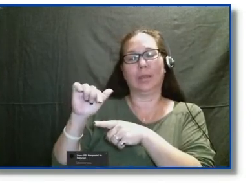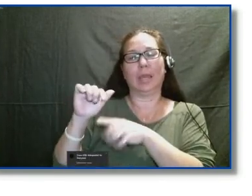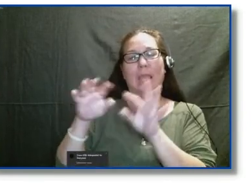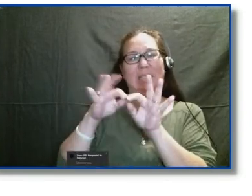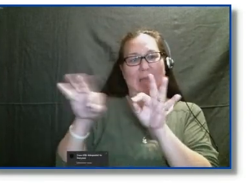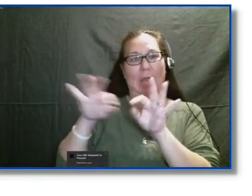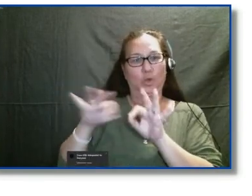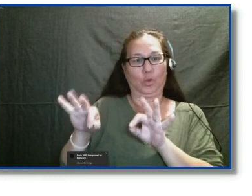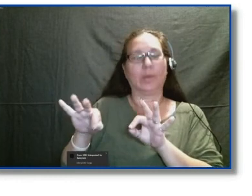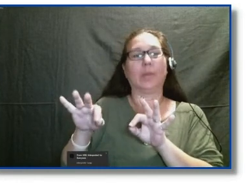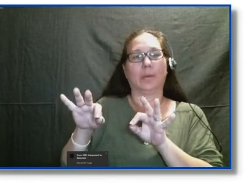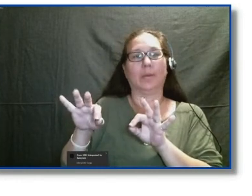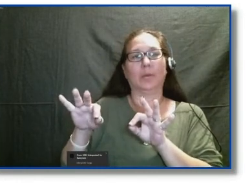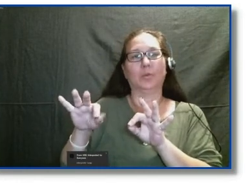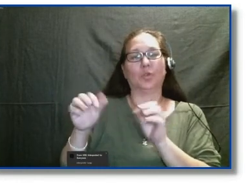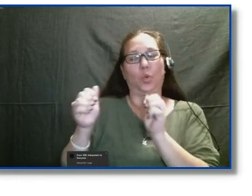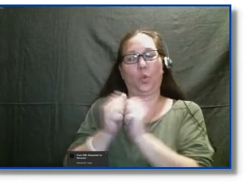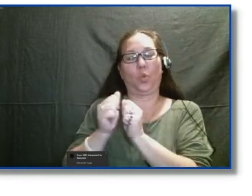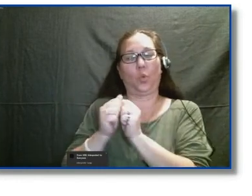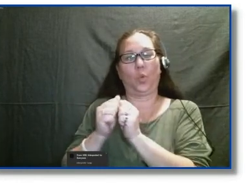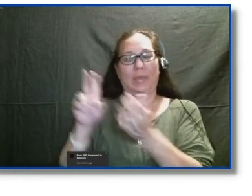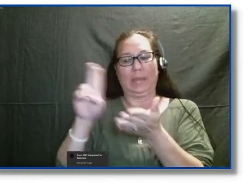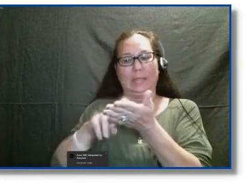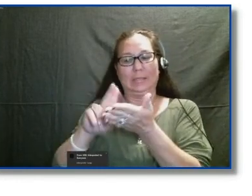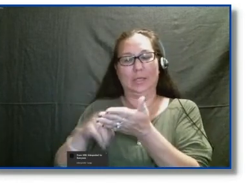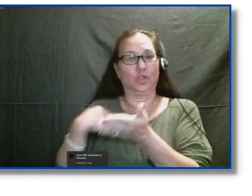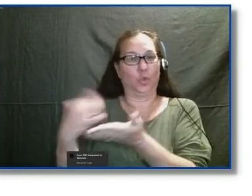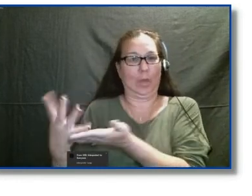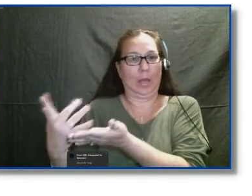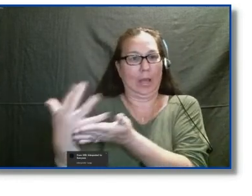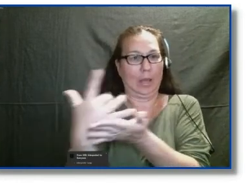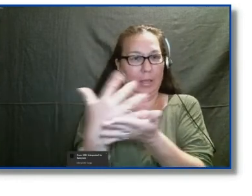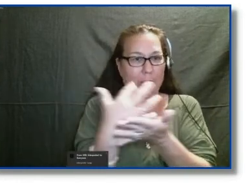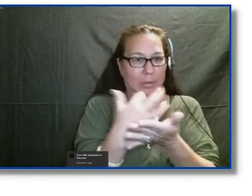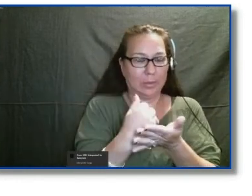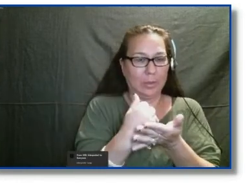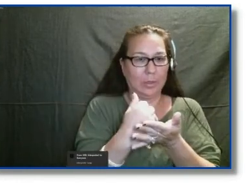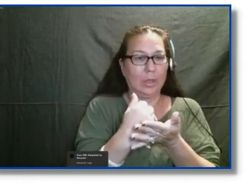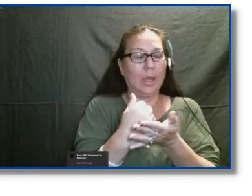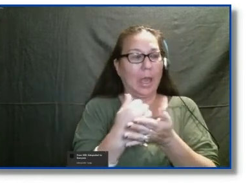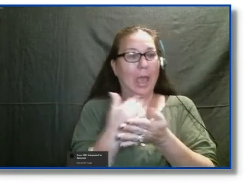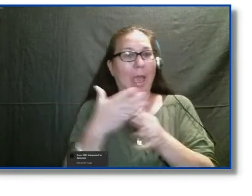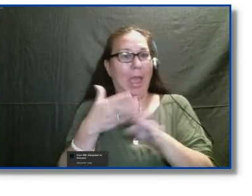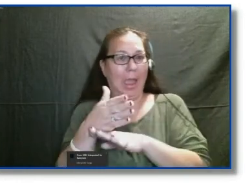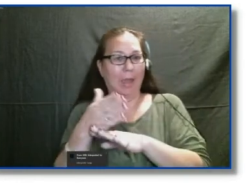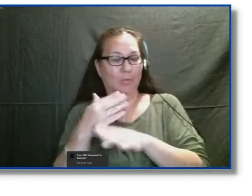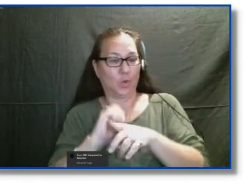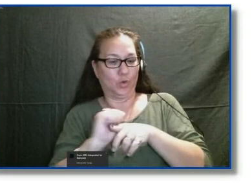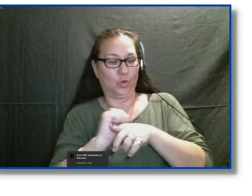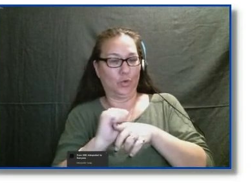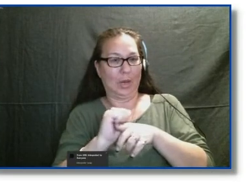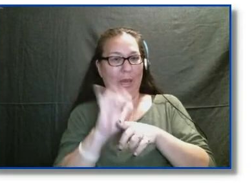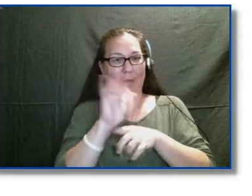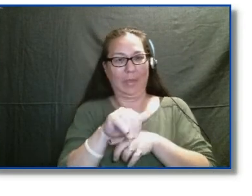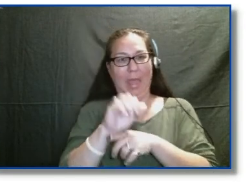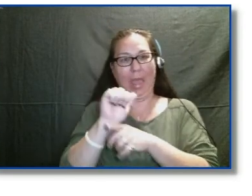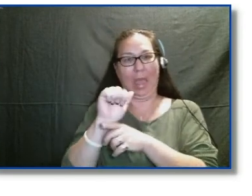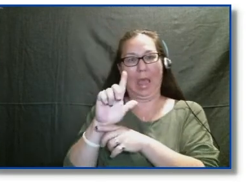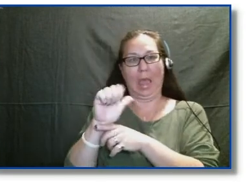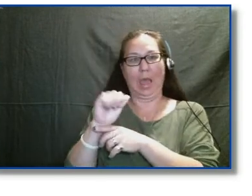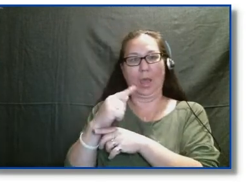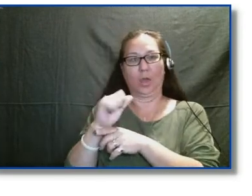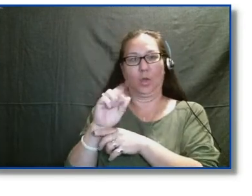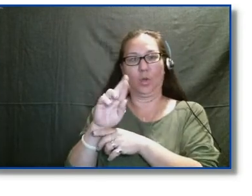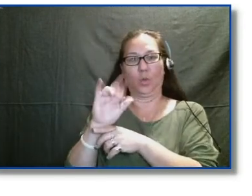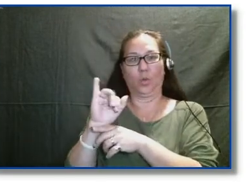that we collected. And then after the algorithm was trained, we produced new signatures, which in a